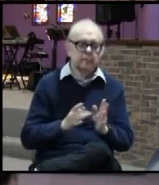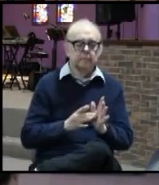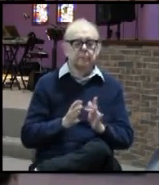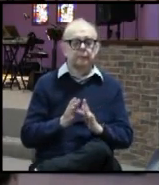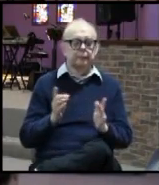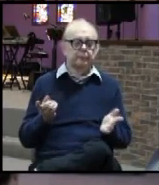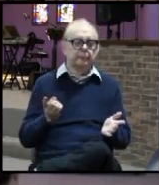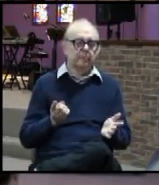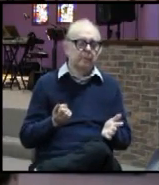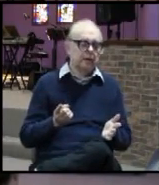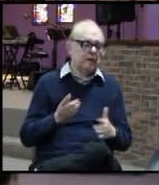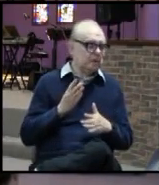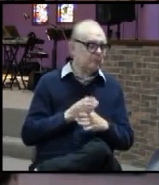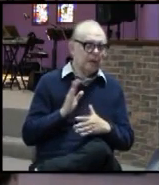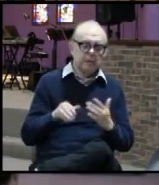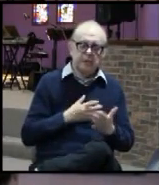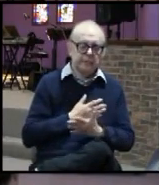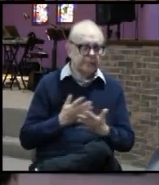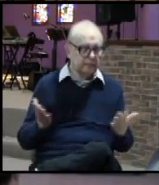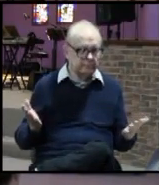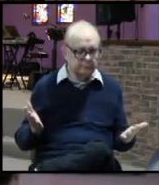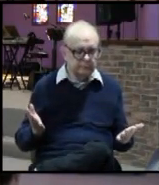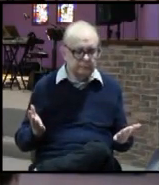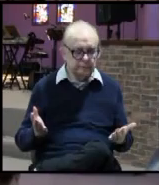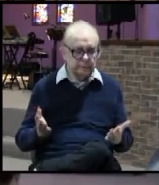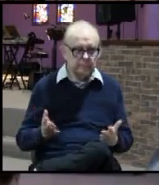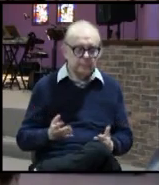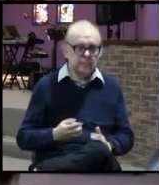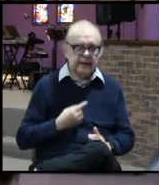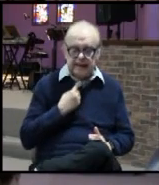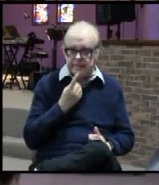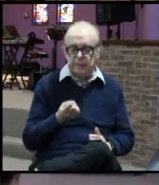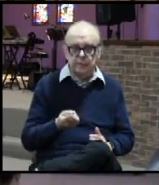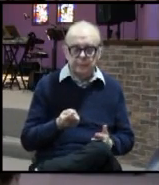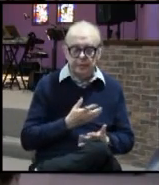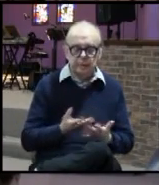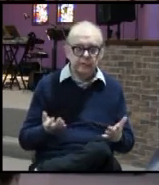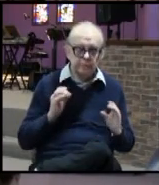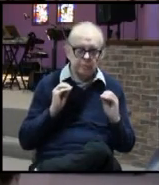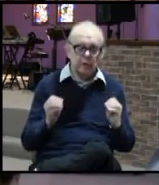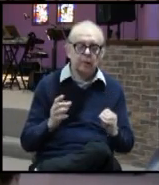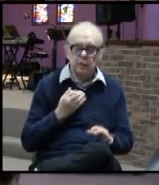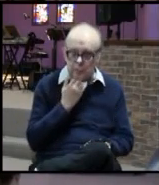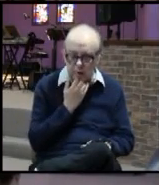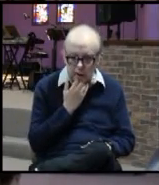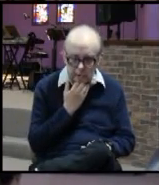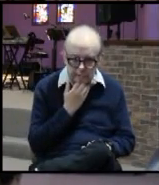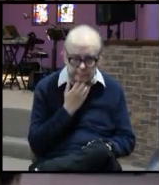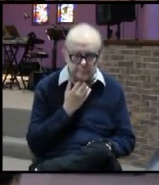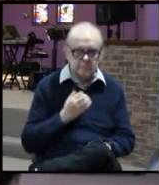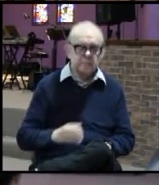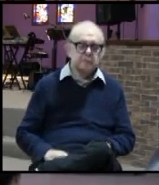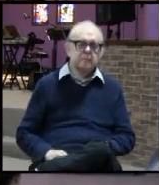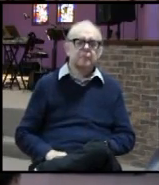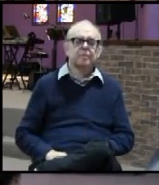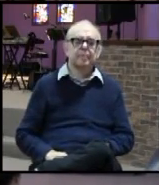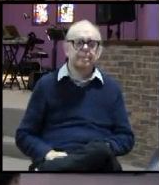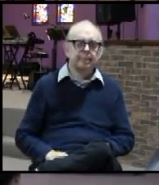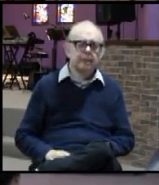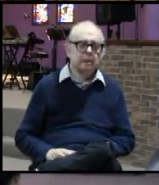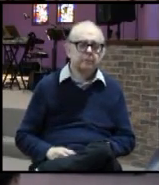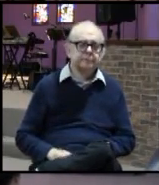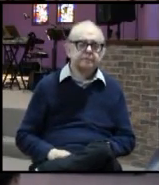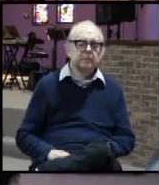and upsetting everything, telling them everything you've been taught is wrong. You see, because in the Arabic or in the